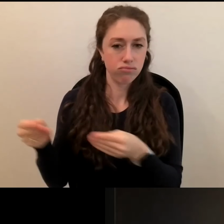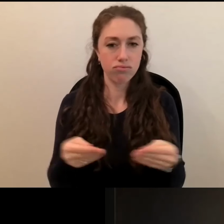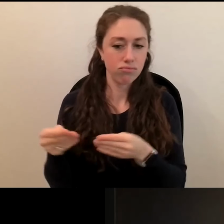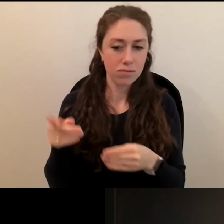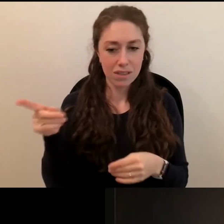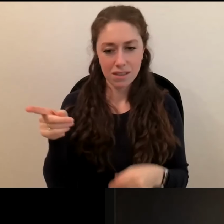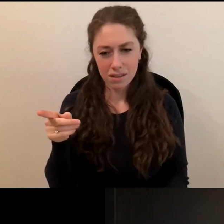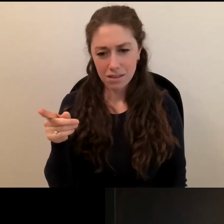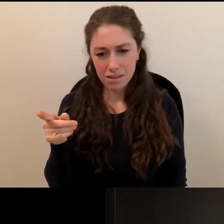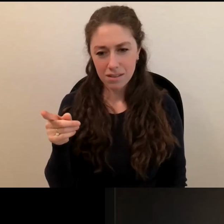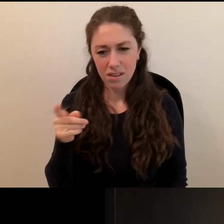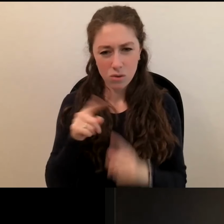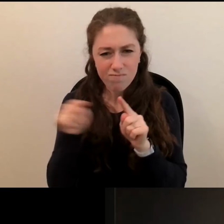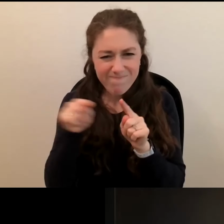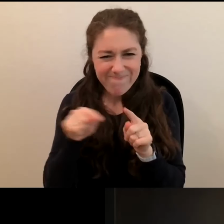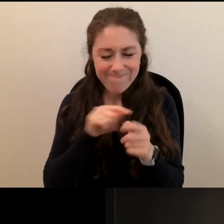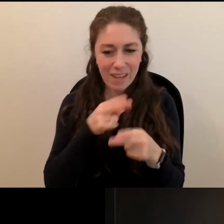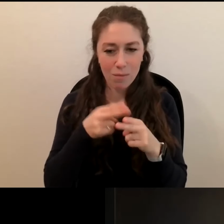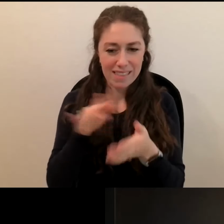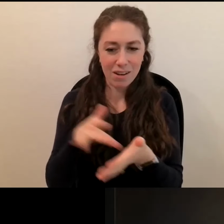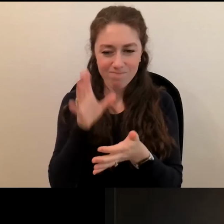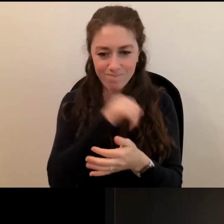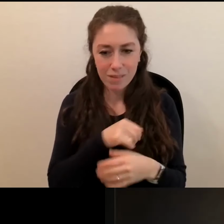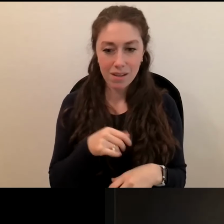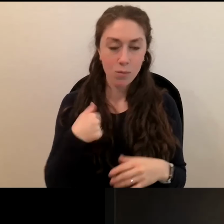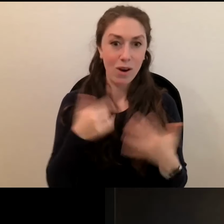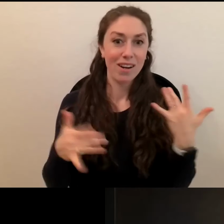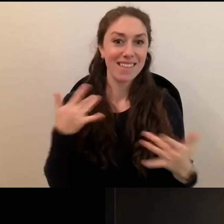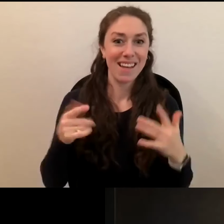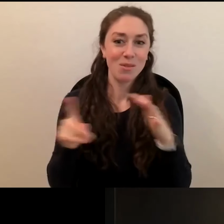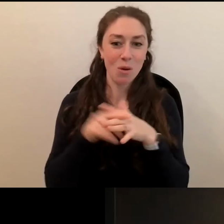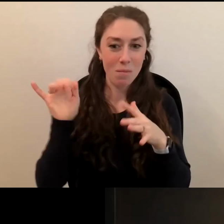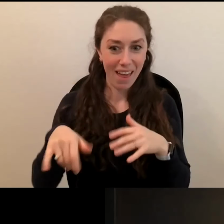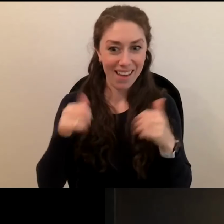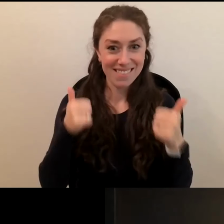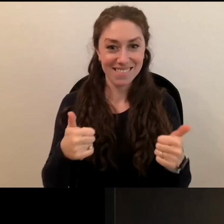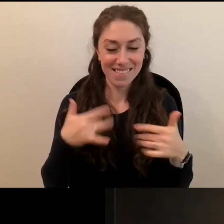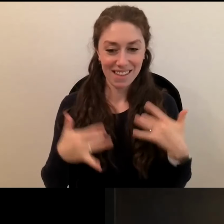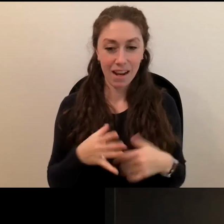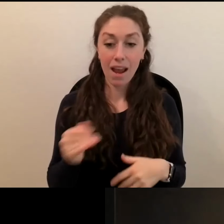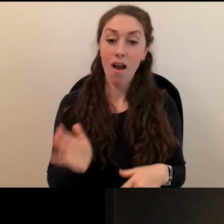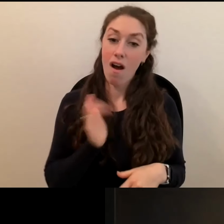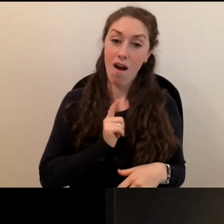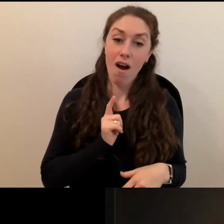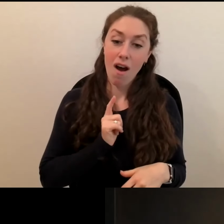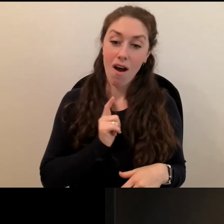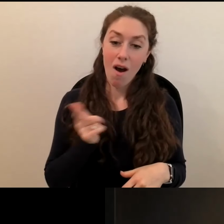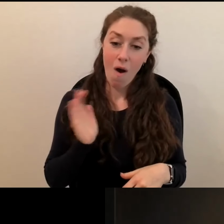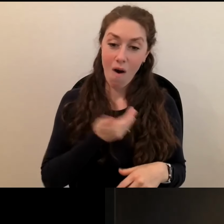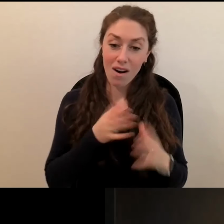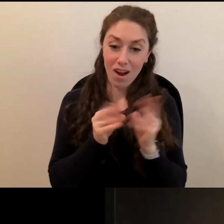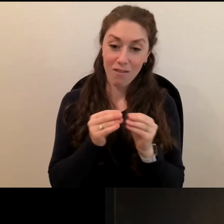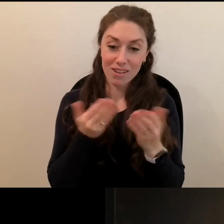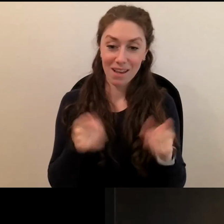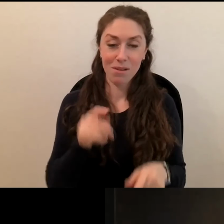Harvard Shorenstein Center. And so we're enthusiastic to show up there. And then our conference is happening in June.